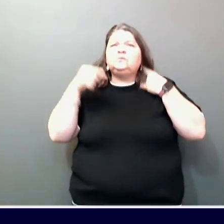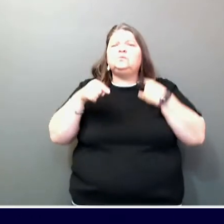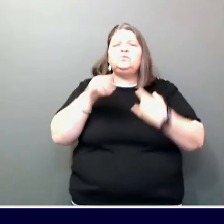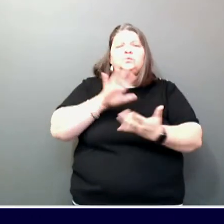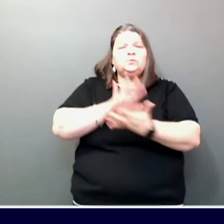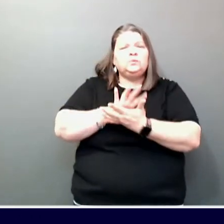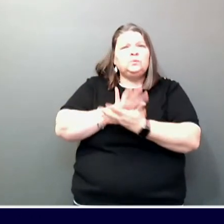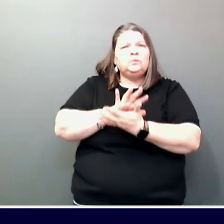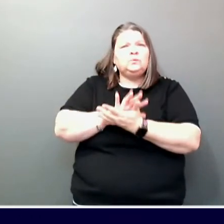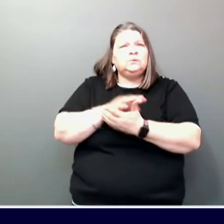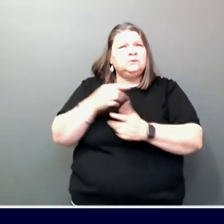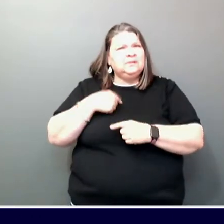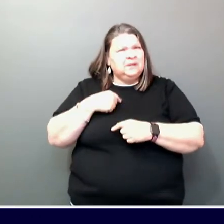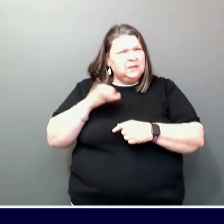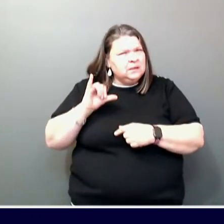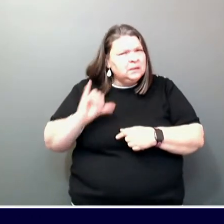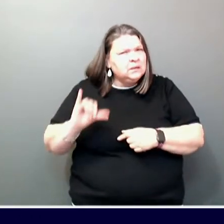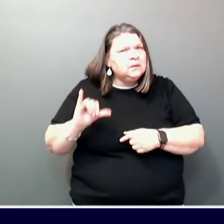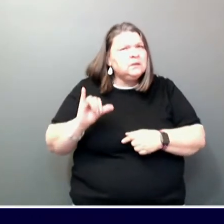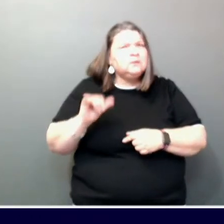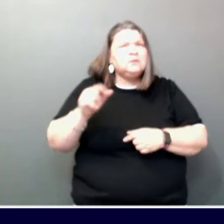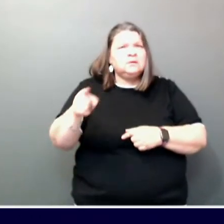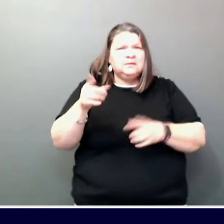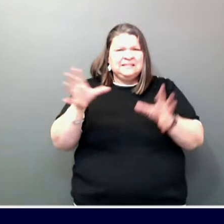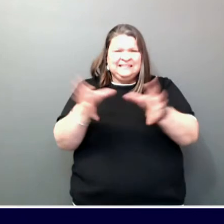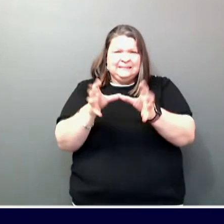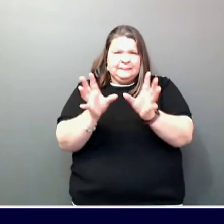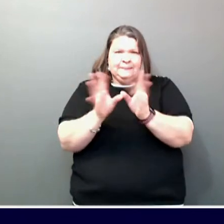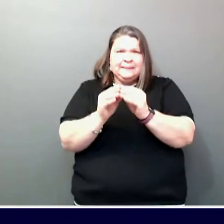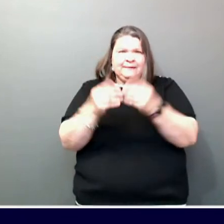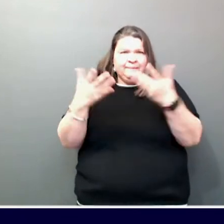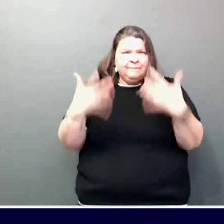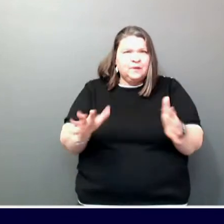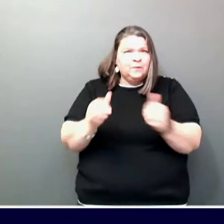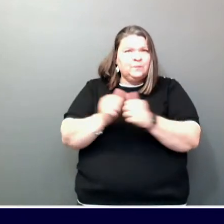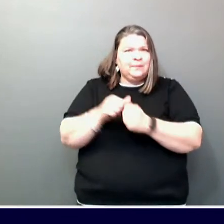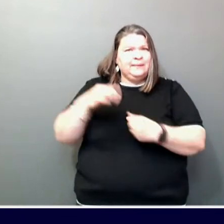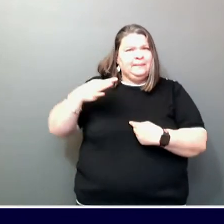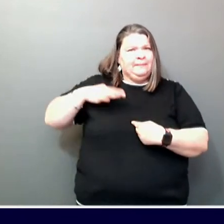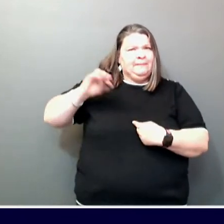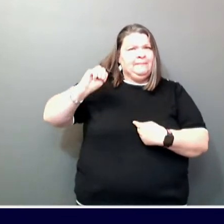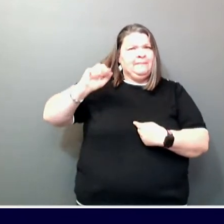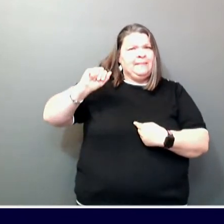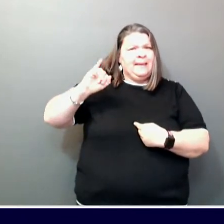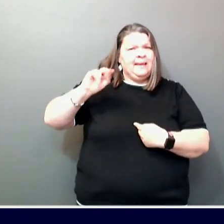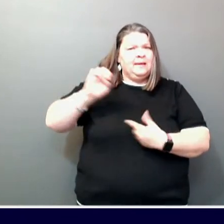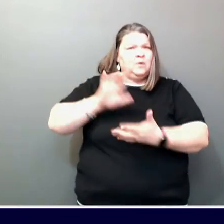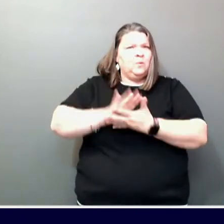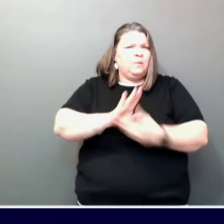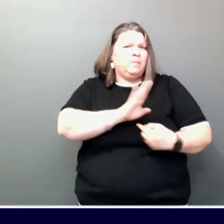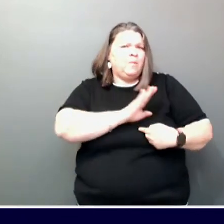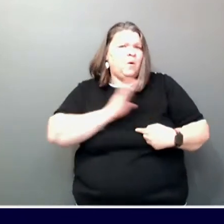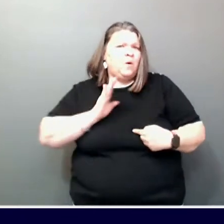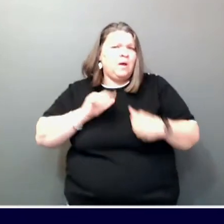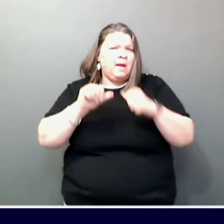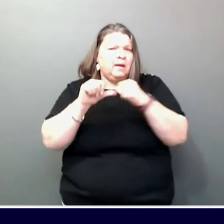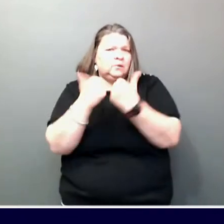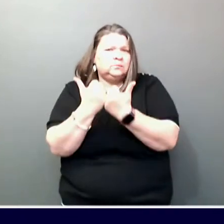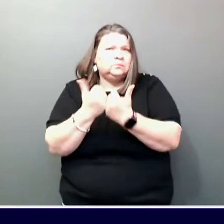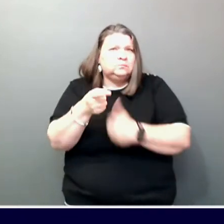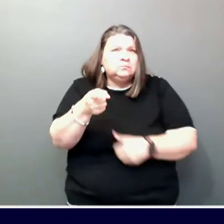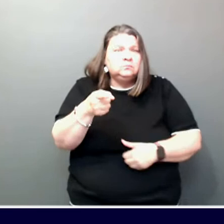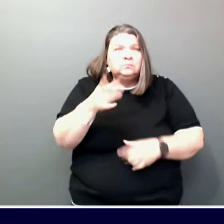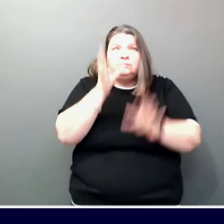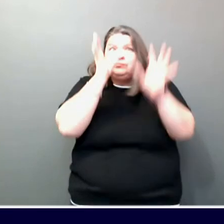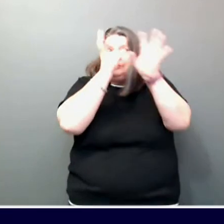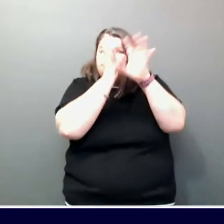recently met with, I believe it's the Maine School Board Association, and you're planning on meeting with the superintendents there. What are